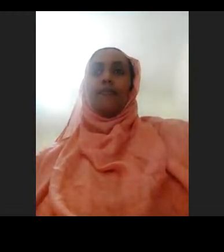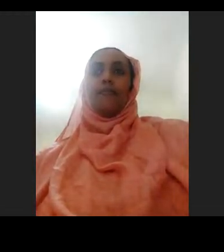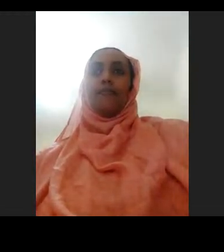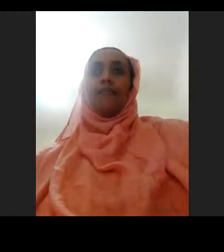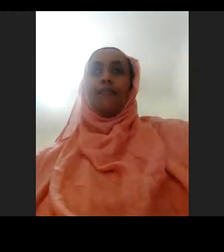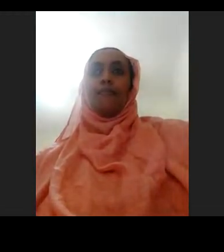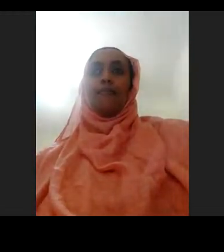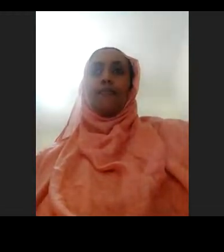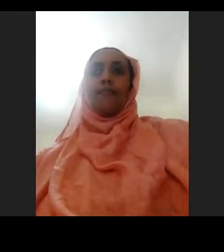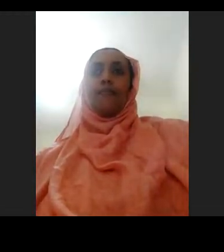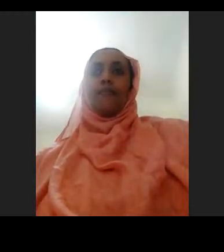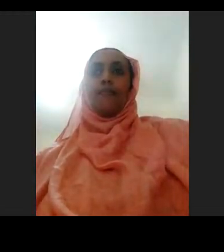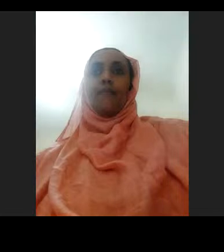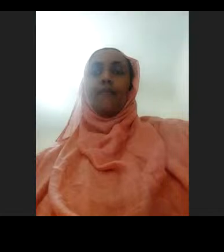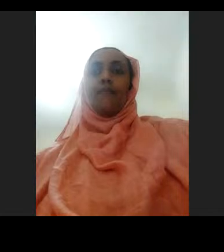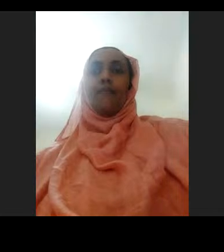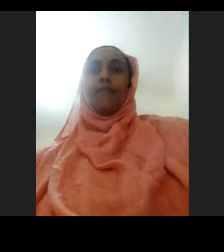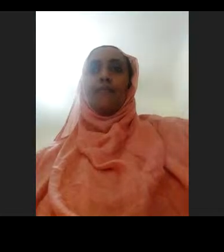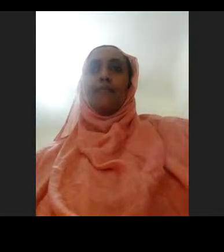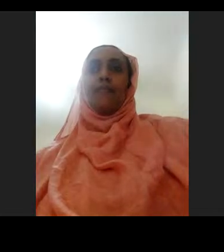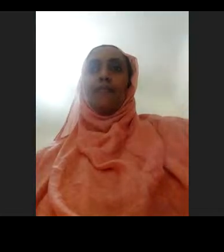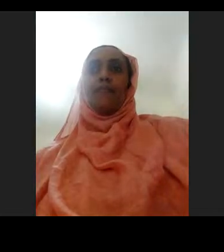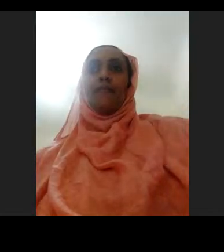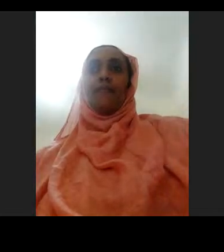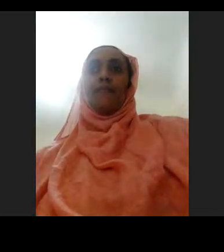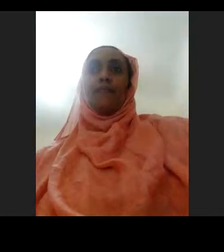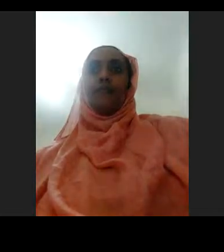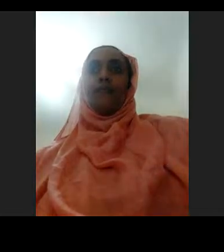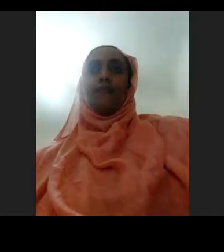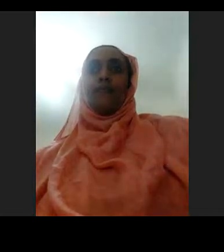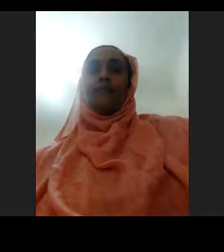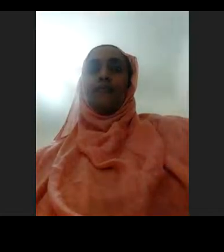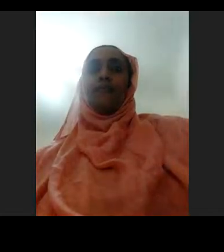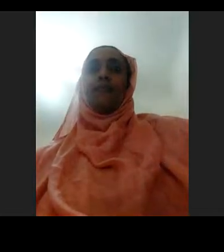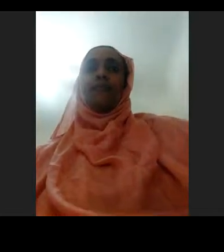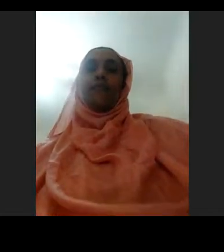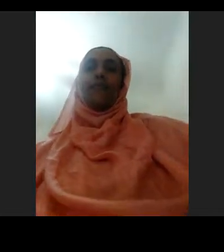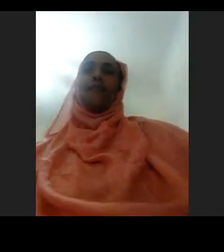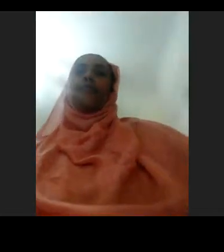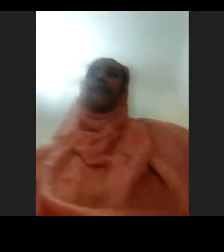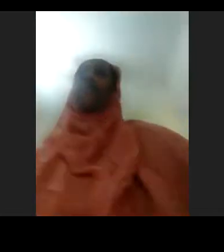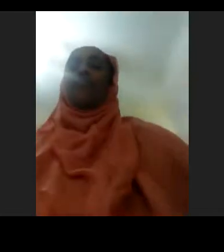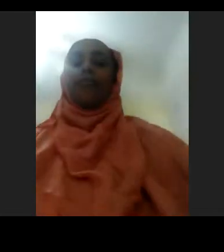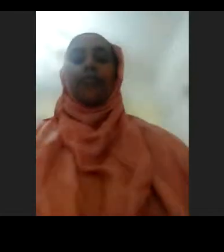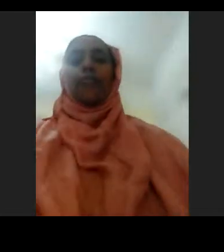Madam Kresha, do we have HR welfare unit within our HRM that is for the members?